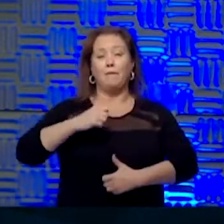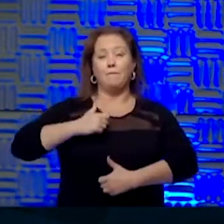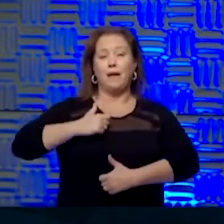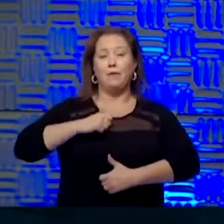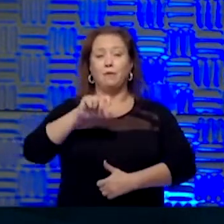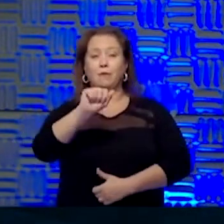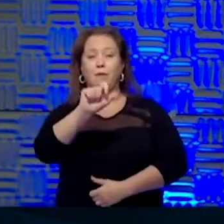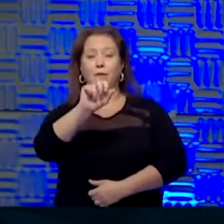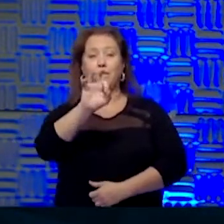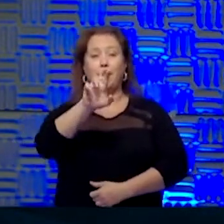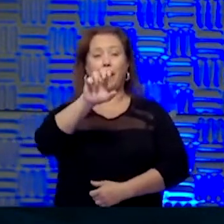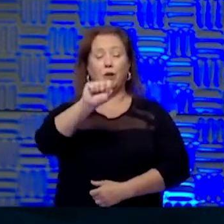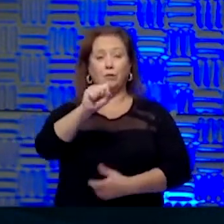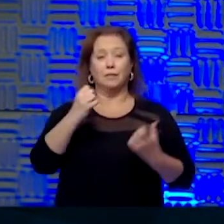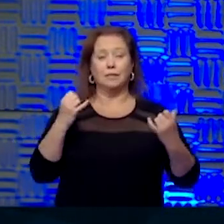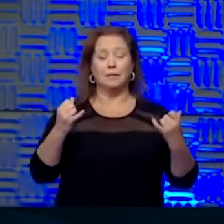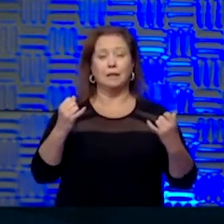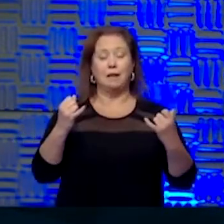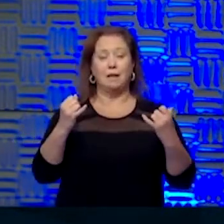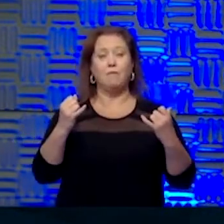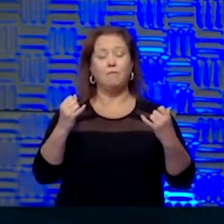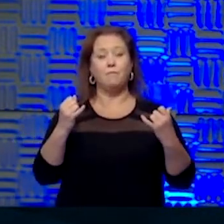phases of